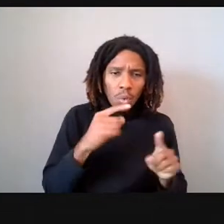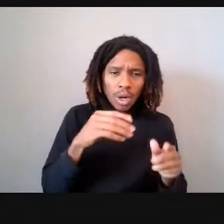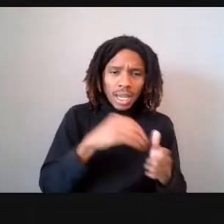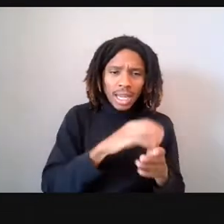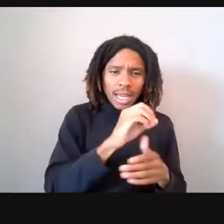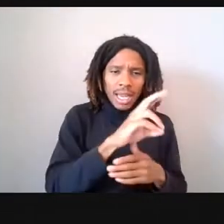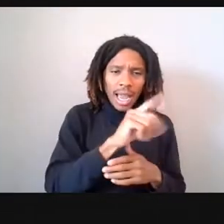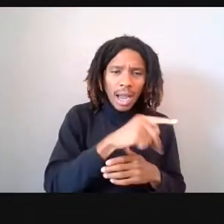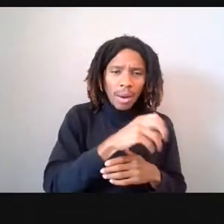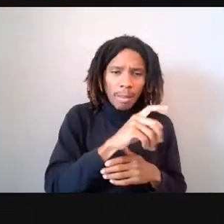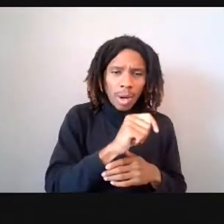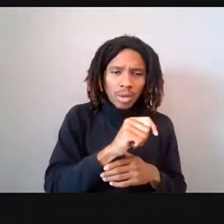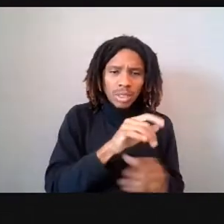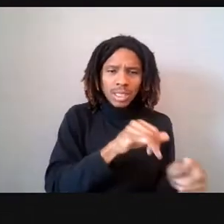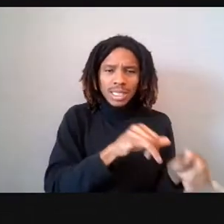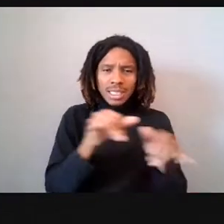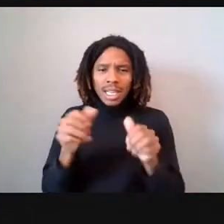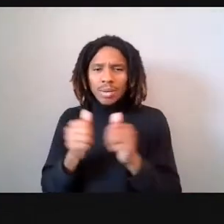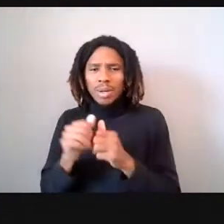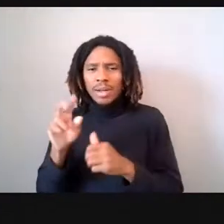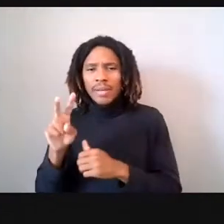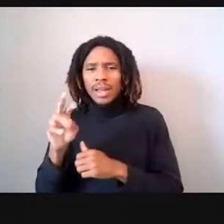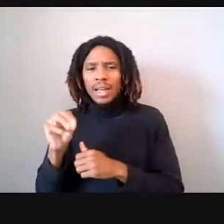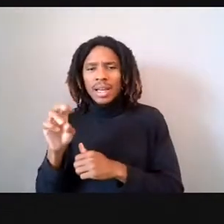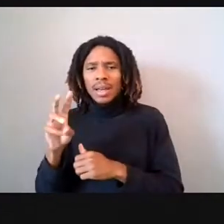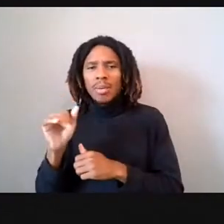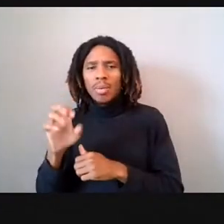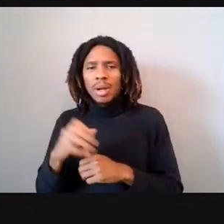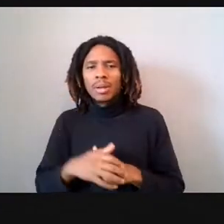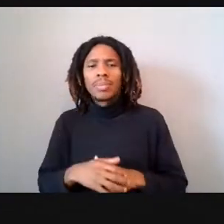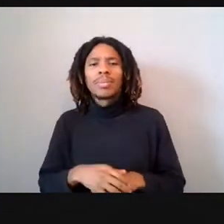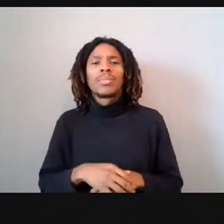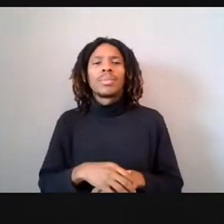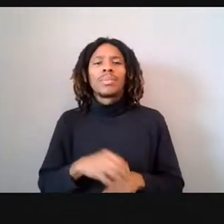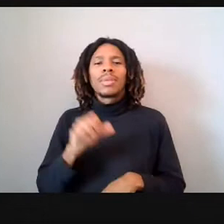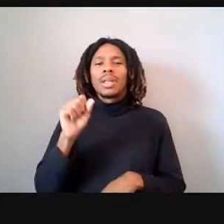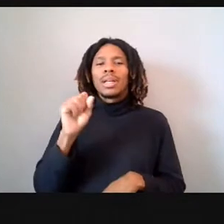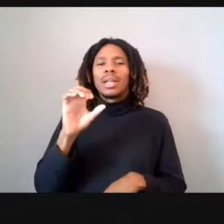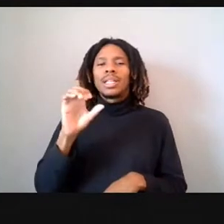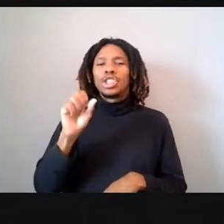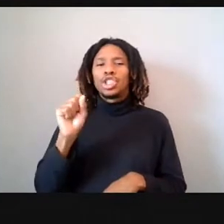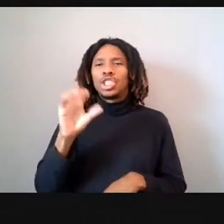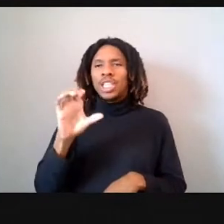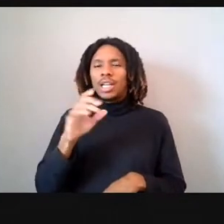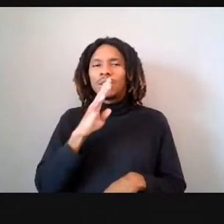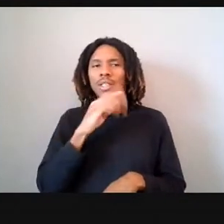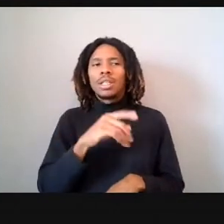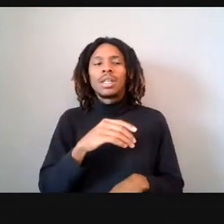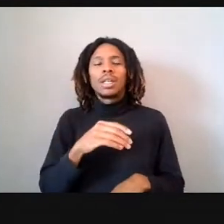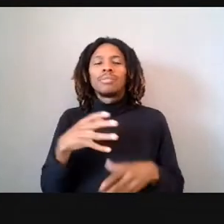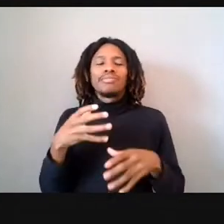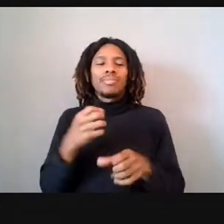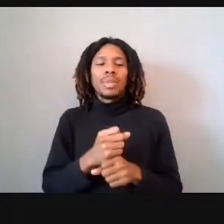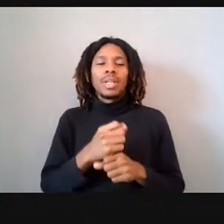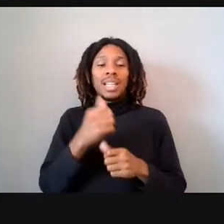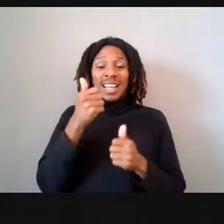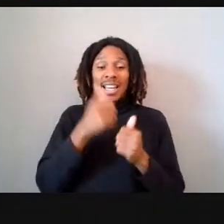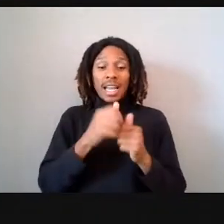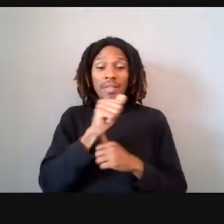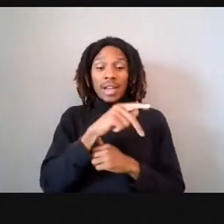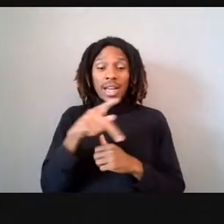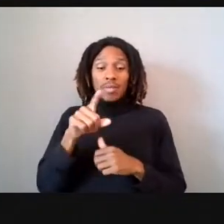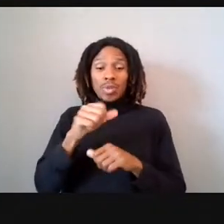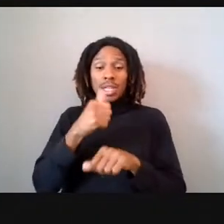Yeah, so I'll take that. So if that application is... so. In short, every application that you can install